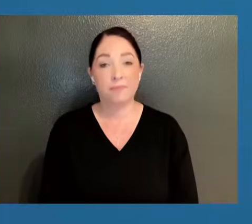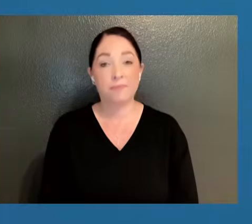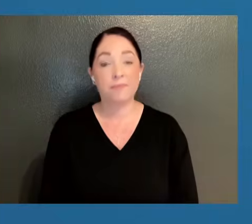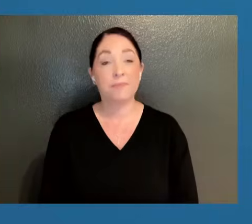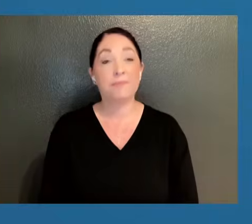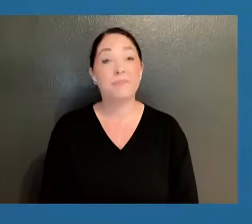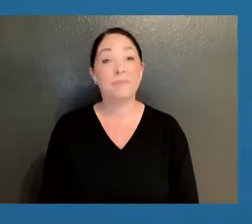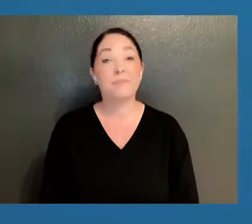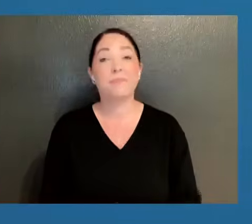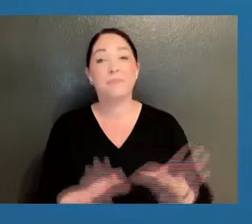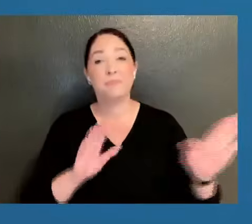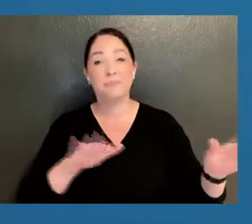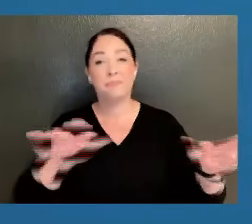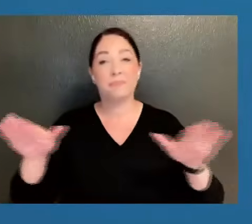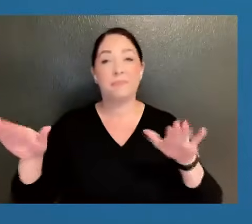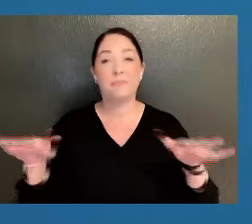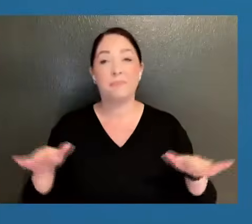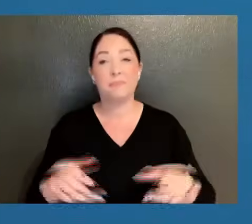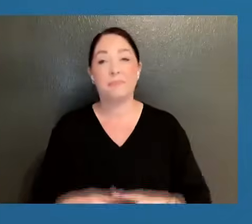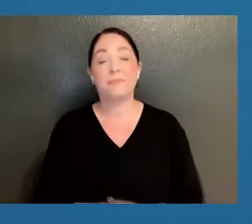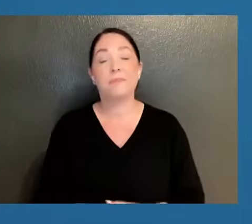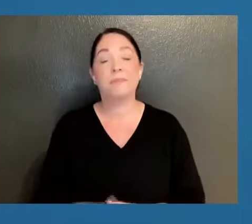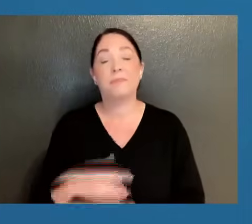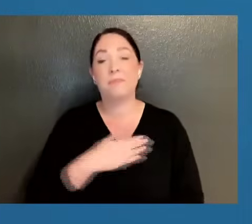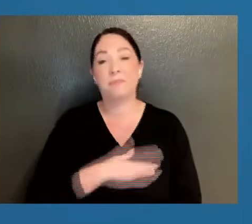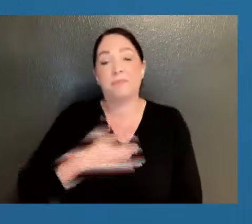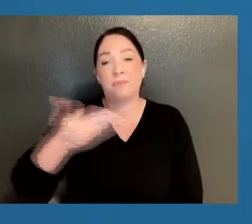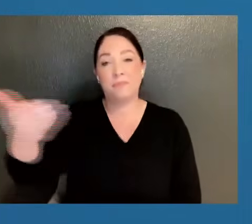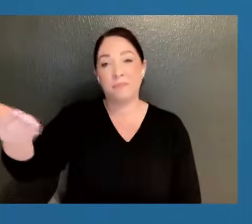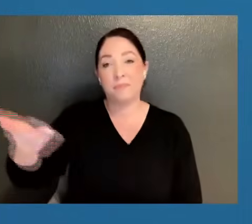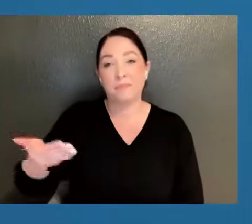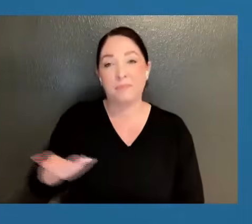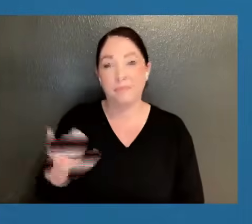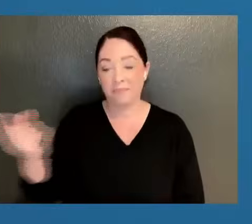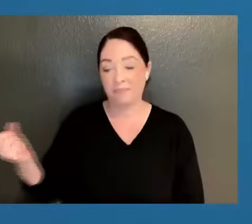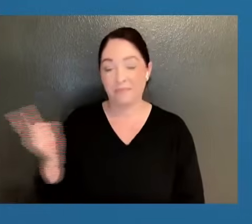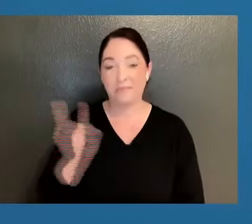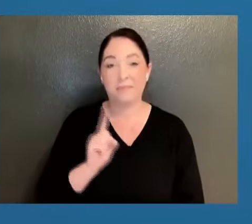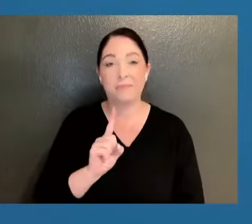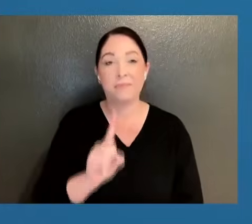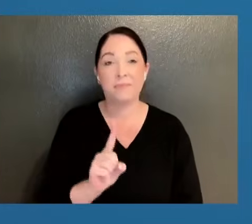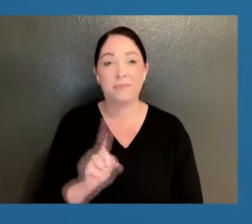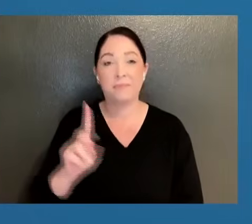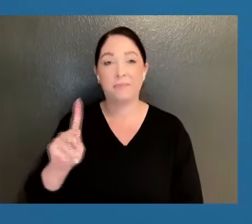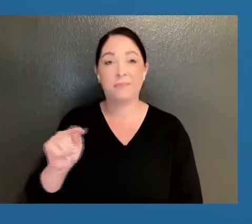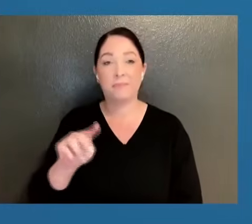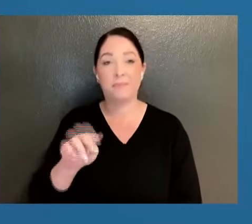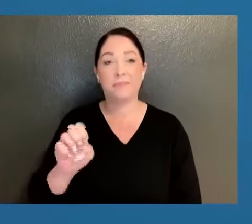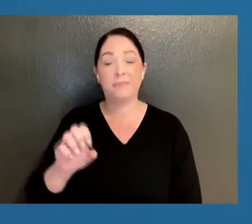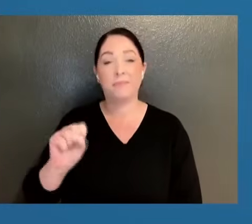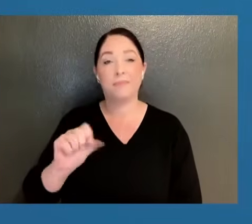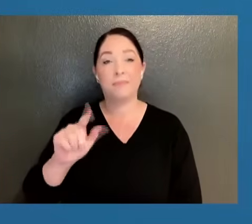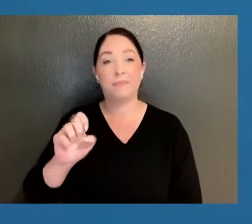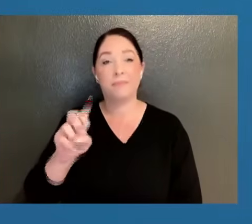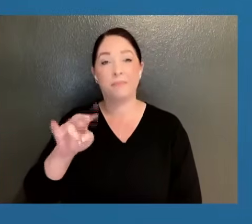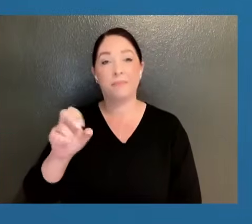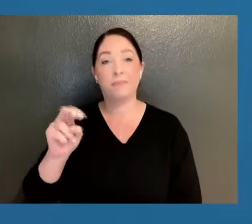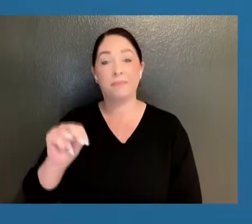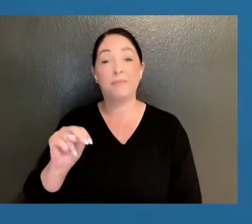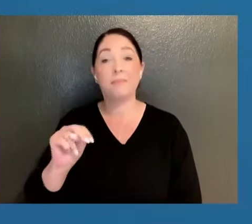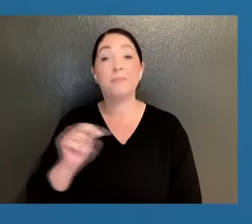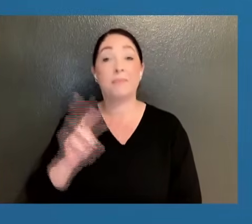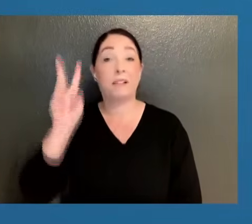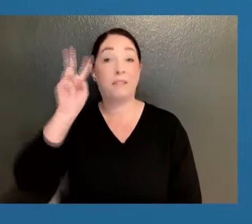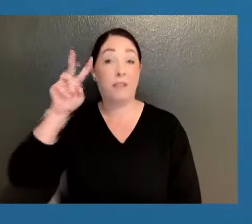Ladies and gentlemen, please welcome to the podium Kate Slevin, the Executive Vice President of